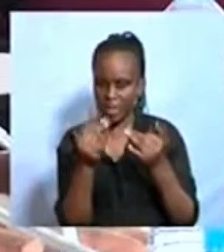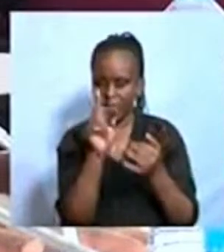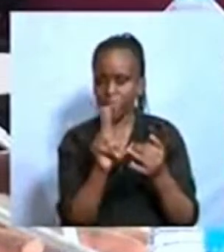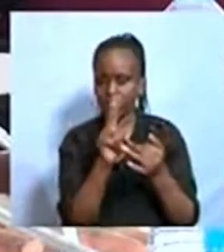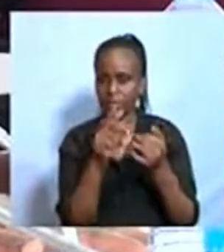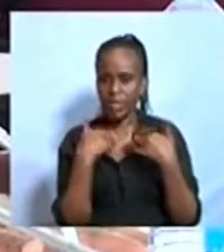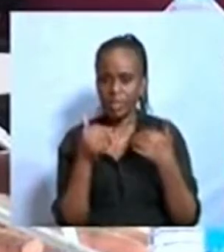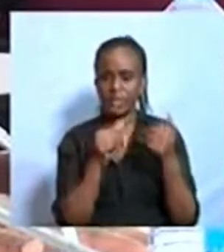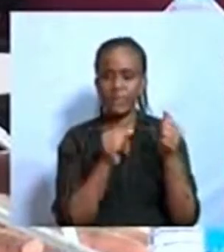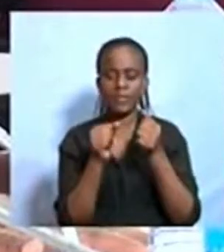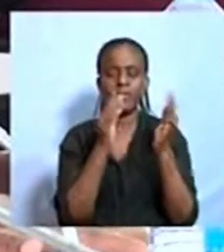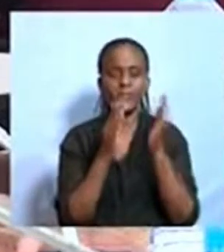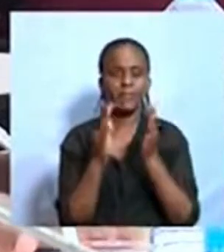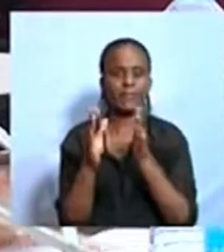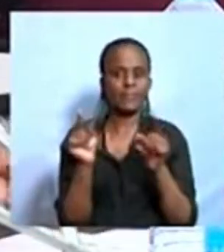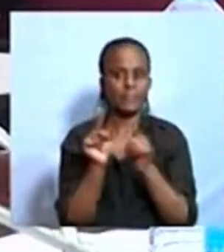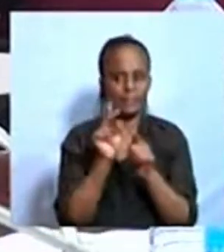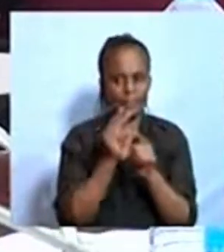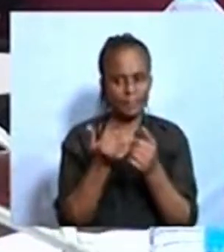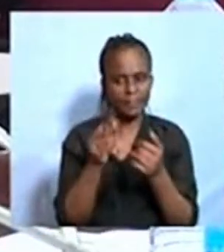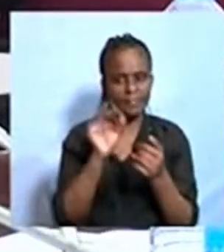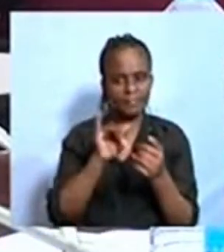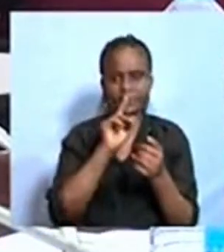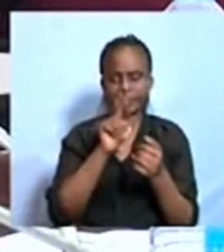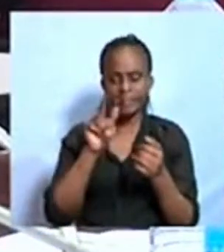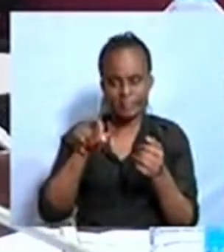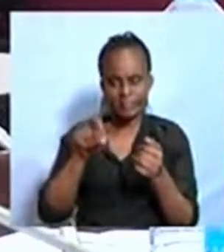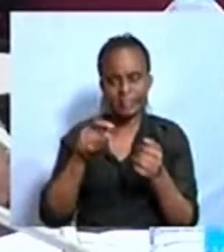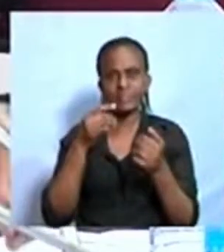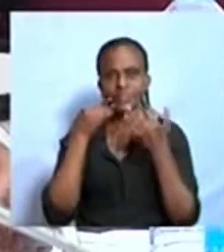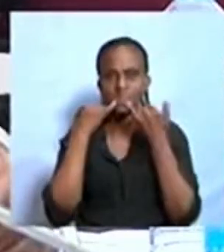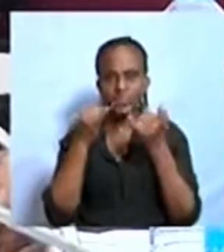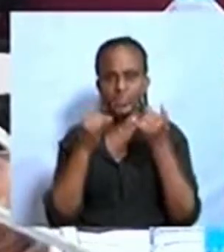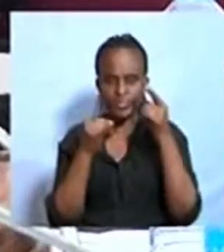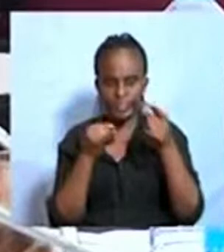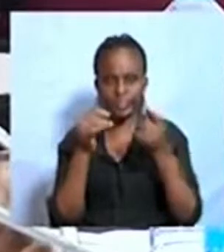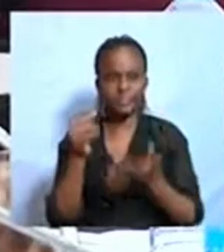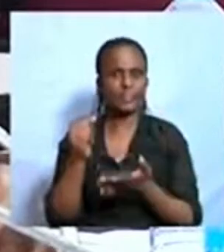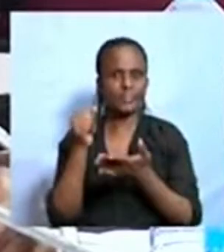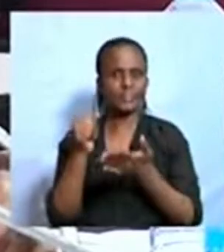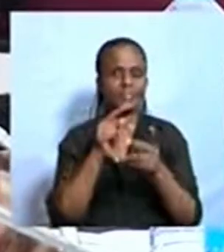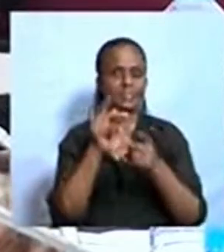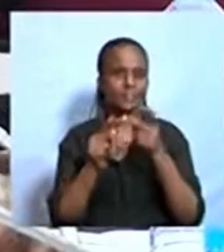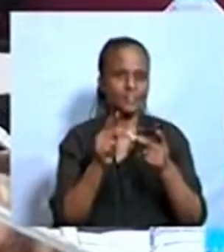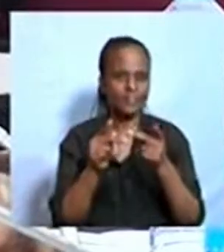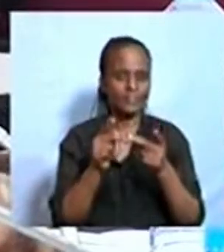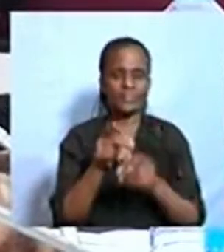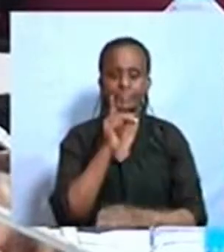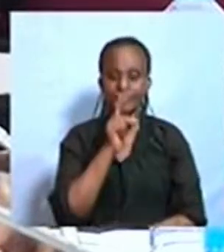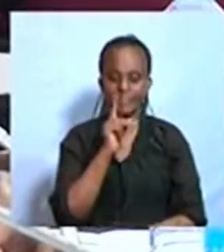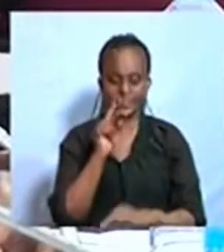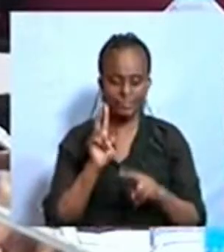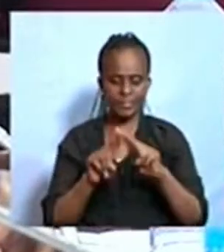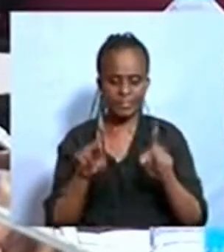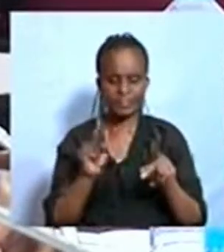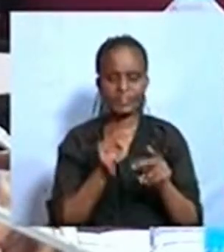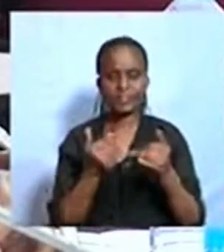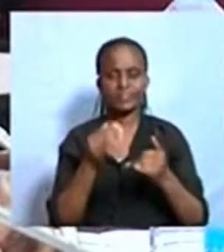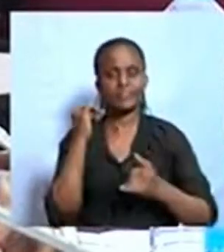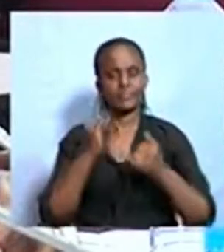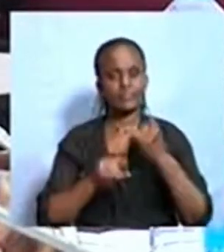National Health Strategic Plan. And we really think that it needs to inform the budget process. So generally, Chair, as we try to wind